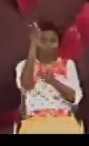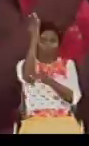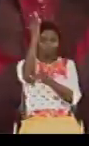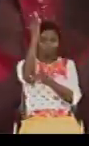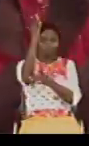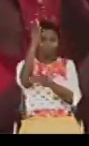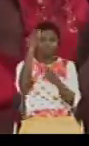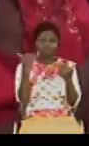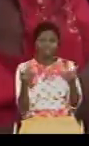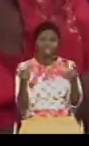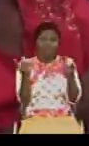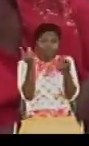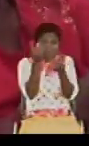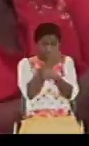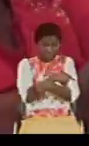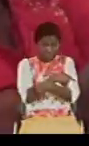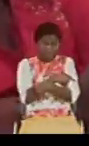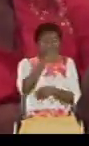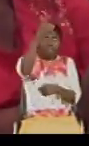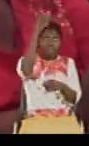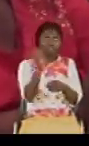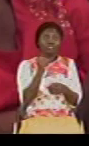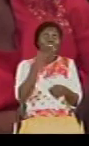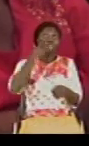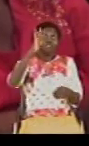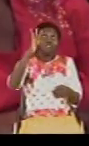God's favor will come upon you.